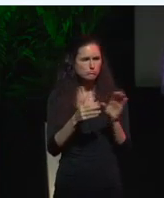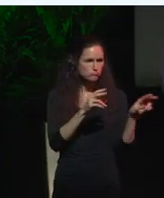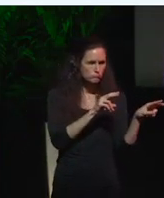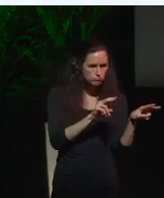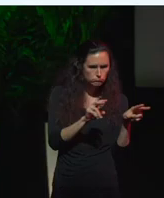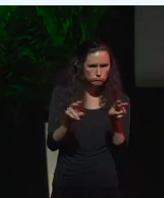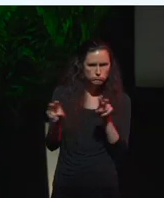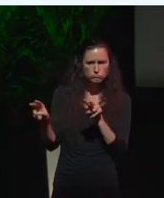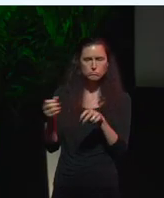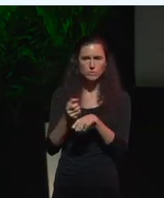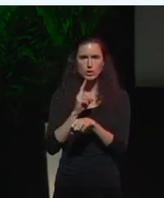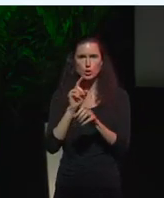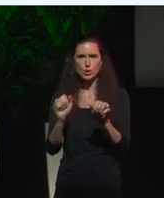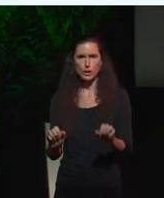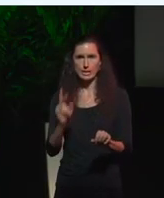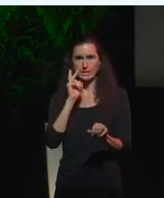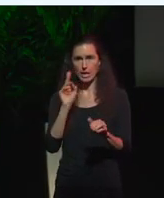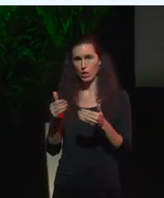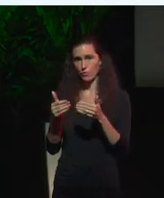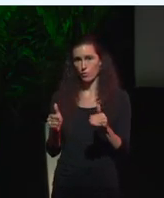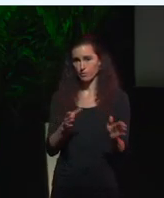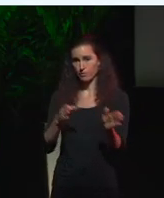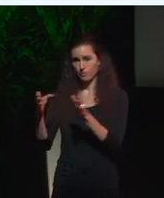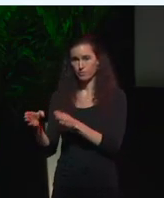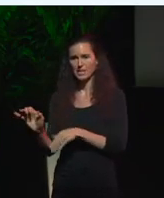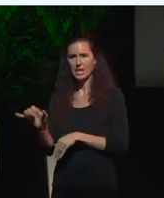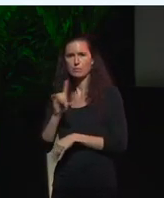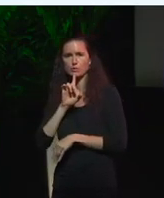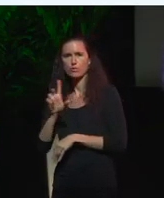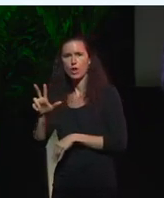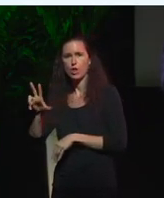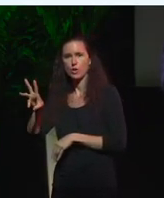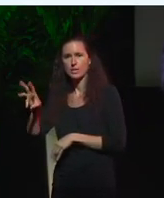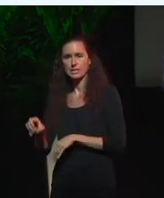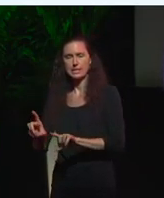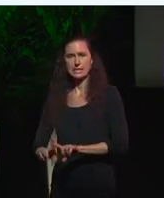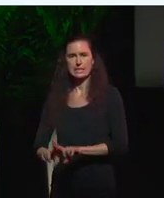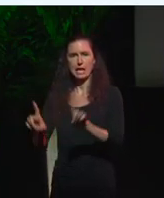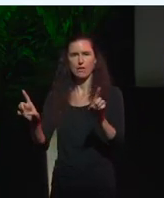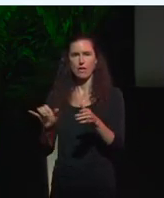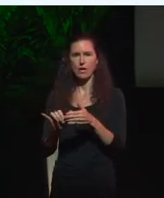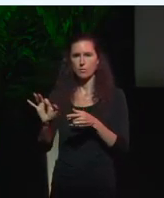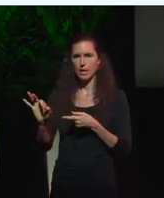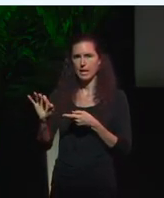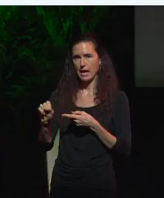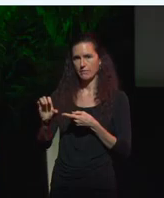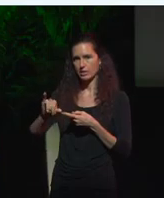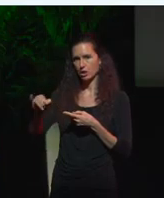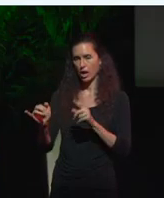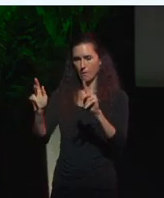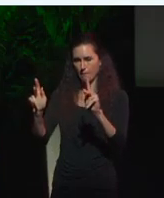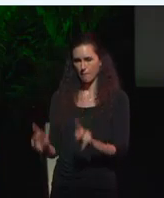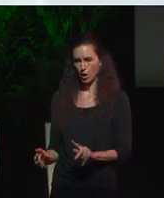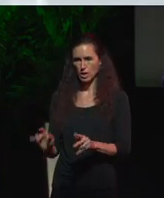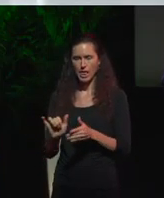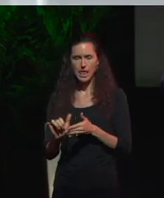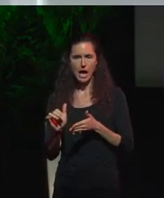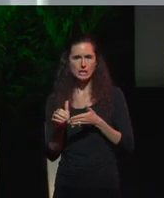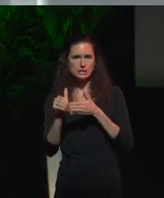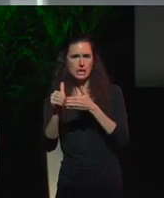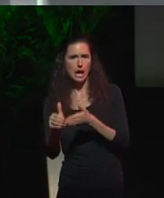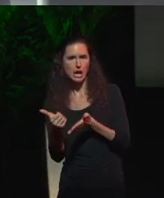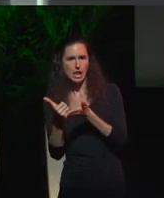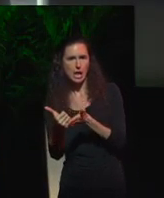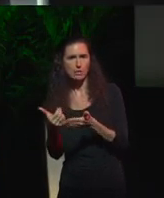again. The same is true for Proctor 360, the difference being that it would be an FSCJ proctor that is guiding the